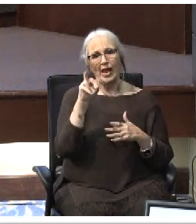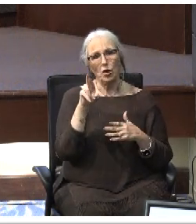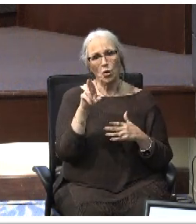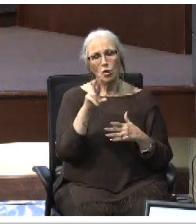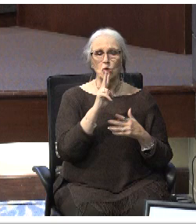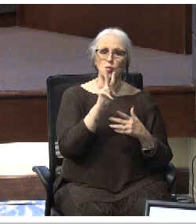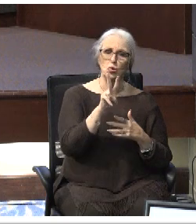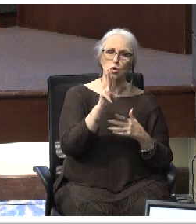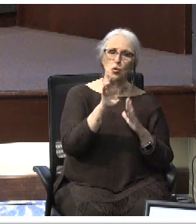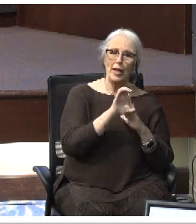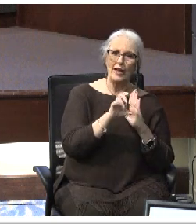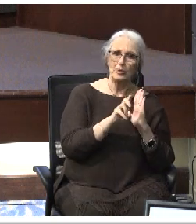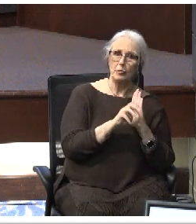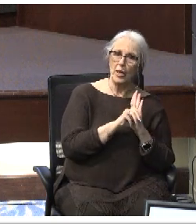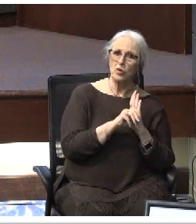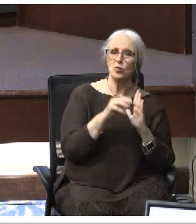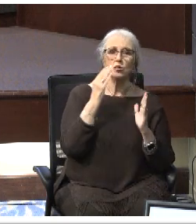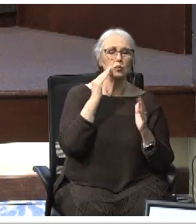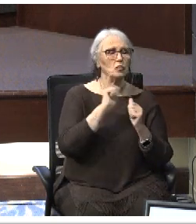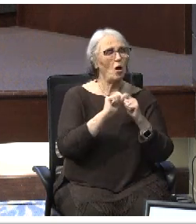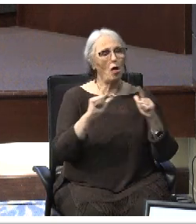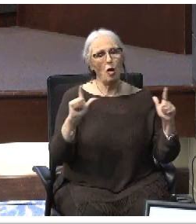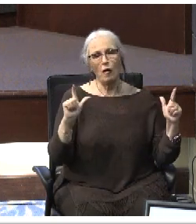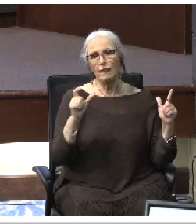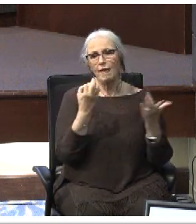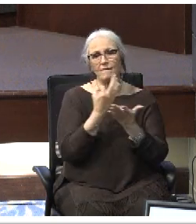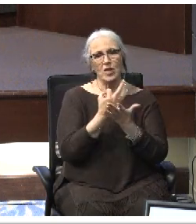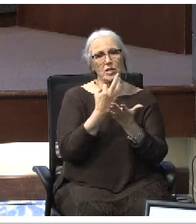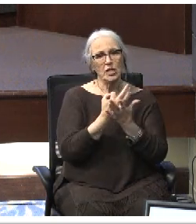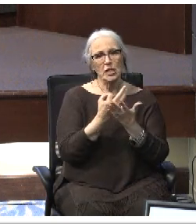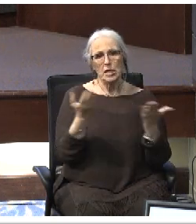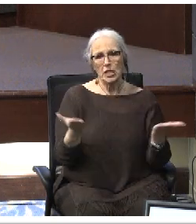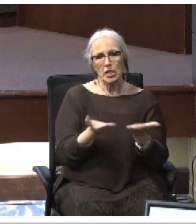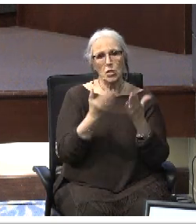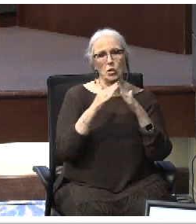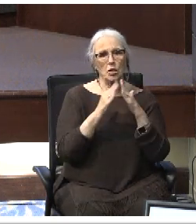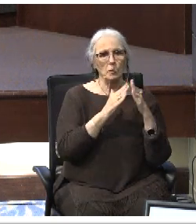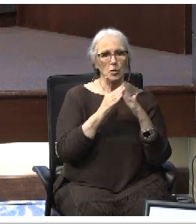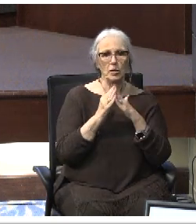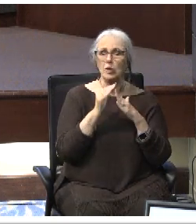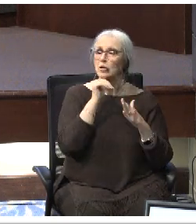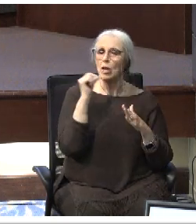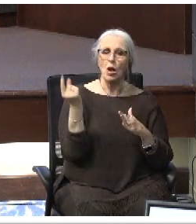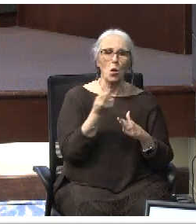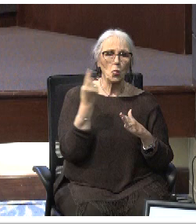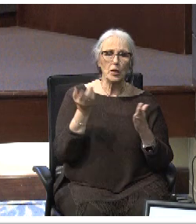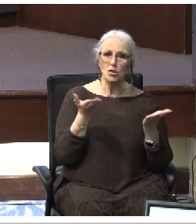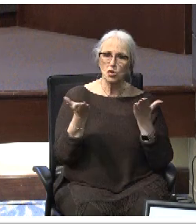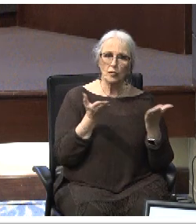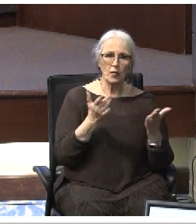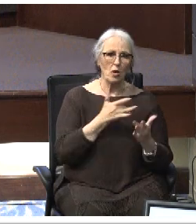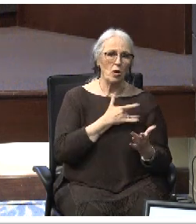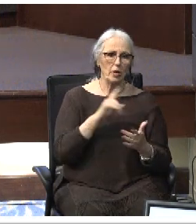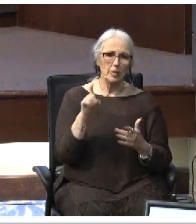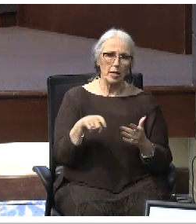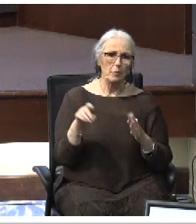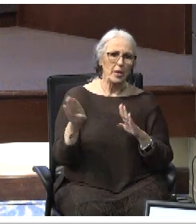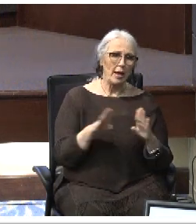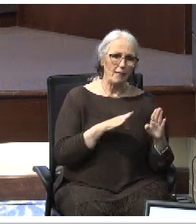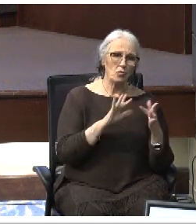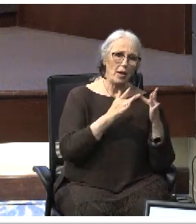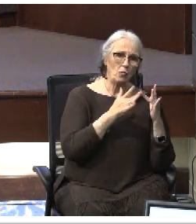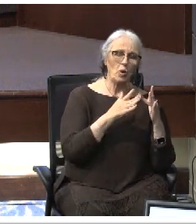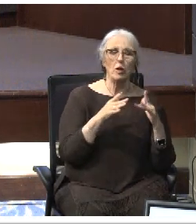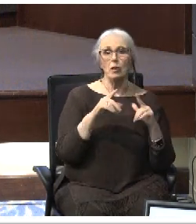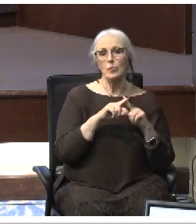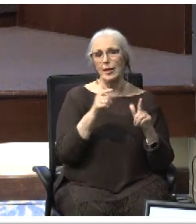case managers who know all the different funding resources in our community. They don't just serve hard Texas Behavioral Health Network consumers. They